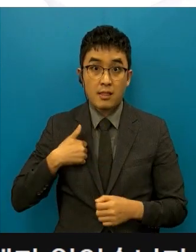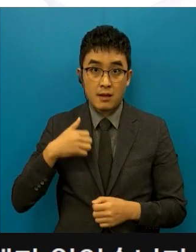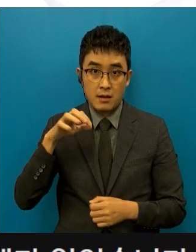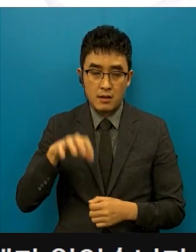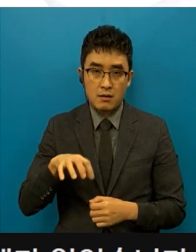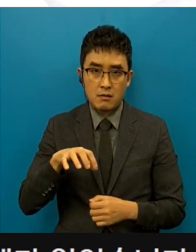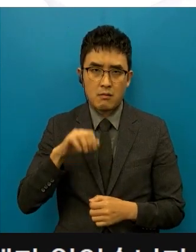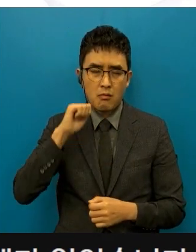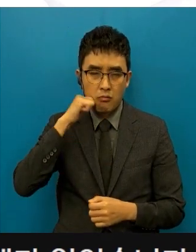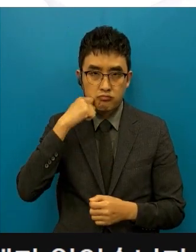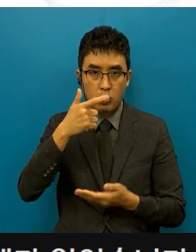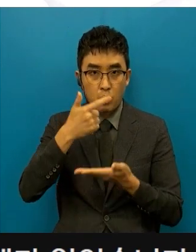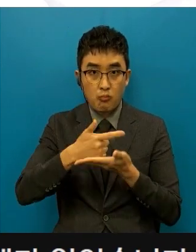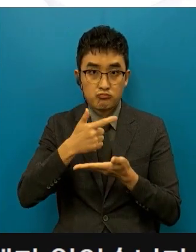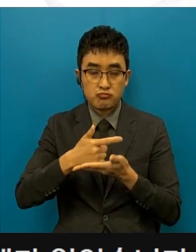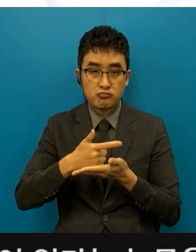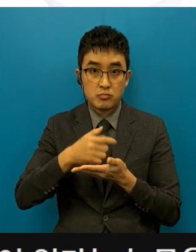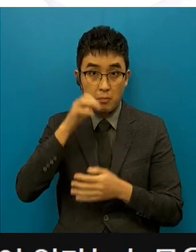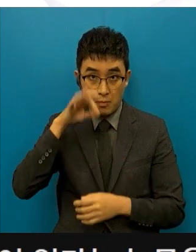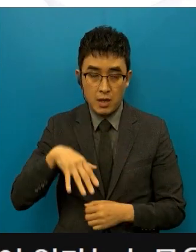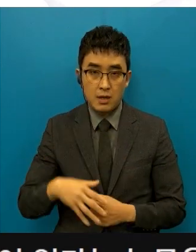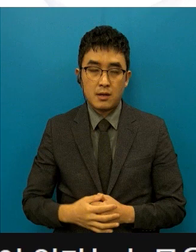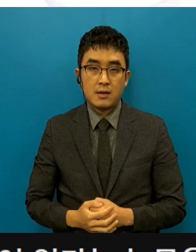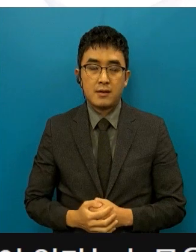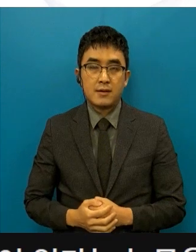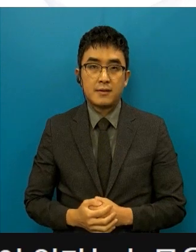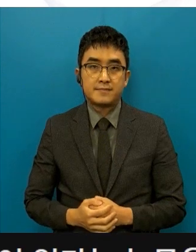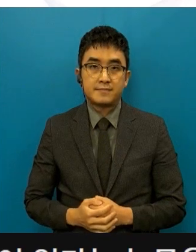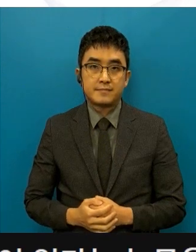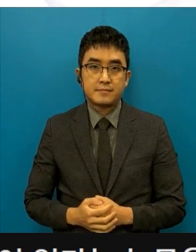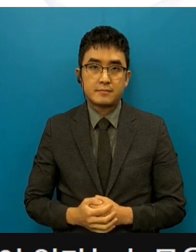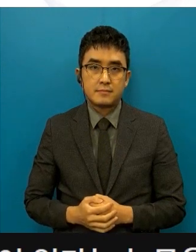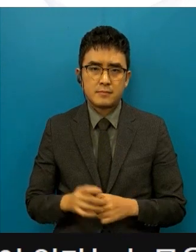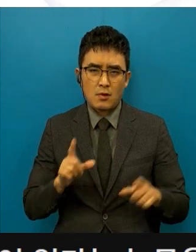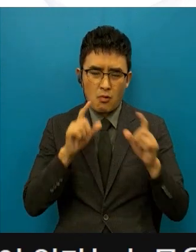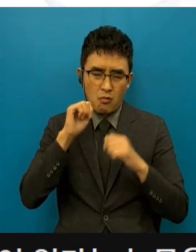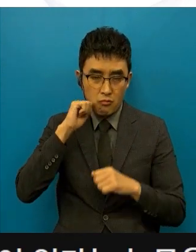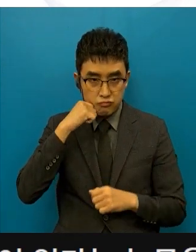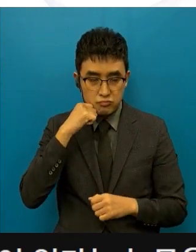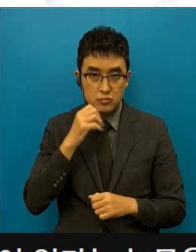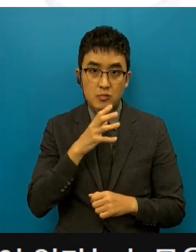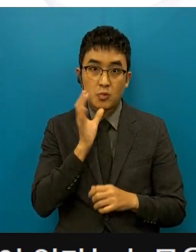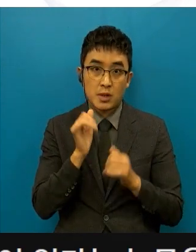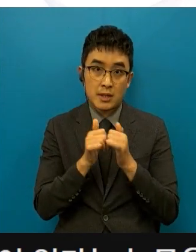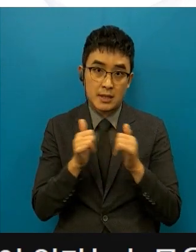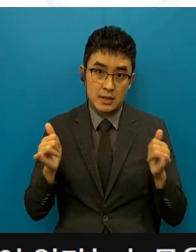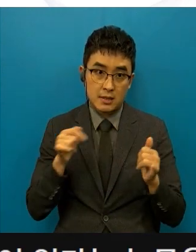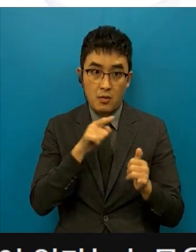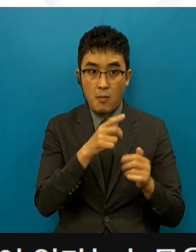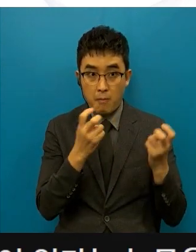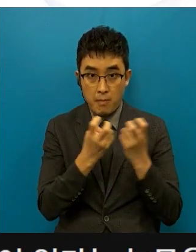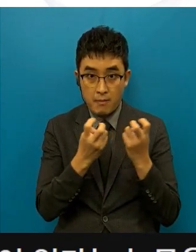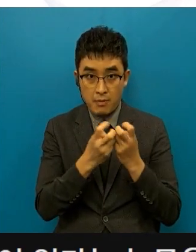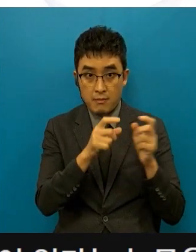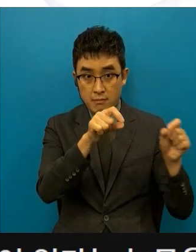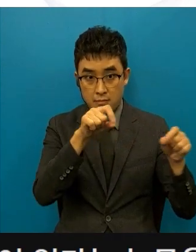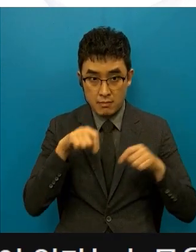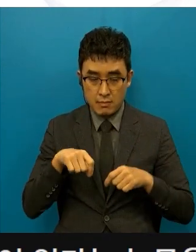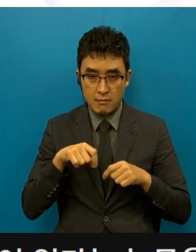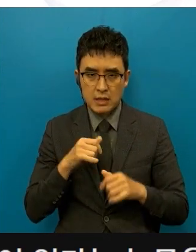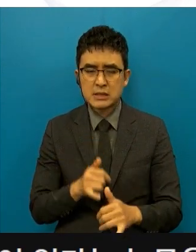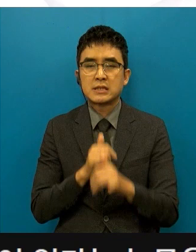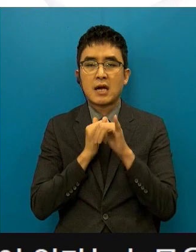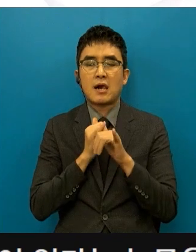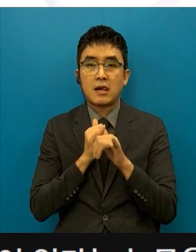to kill themselves. So I just wonder whether you are actually aware of these problems,